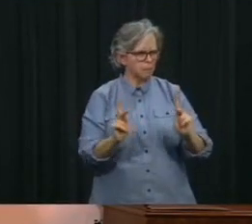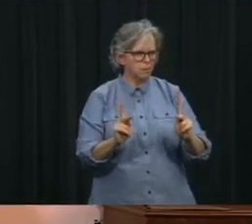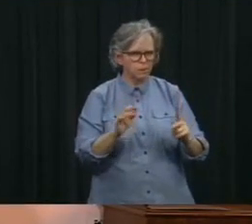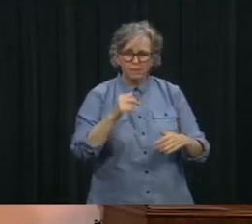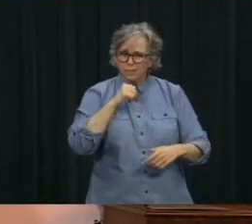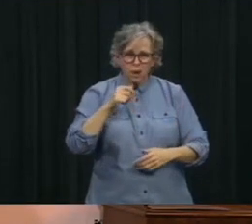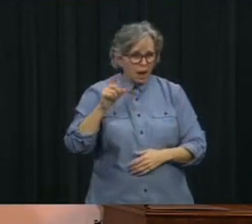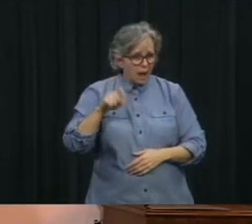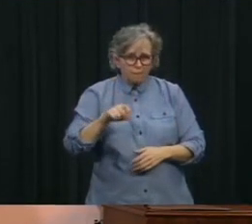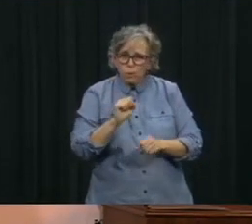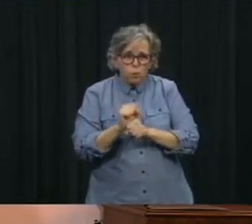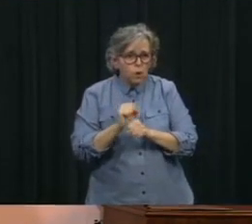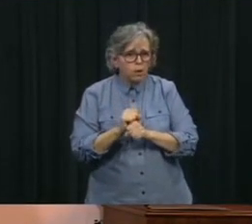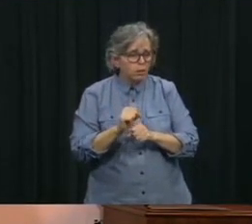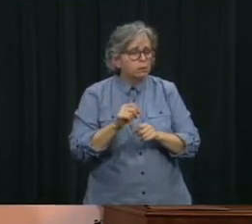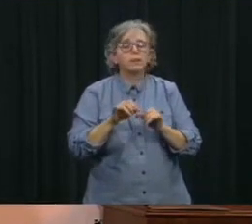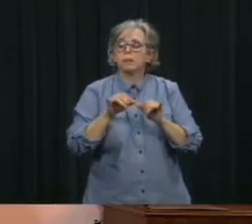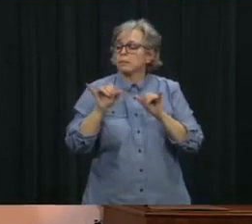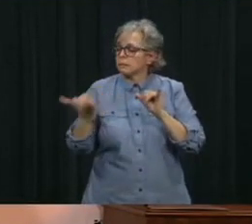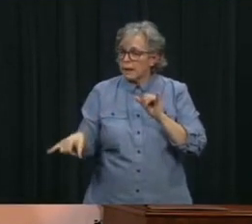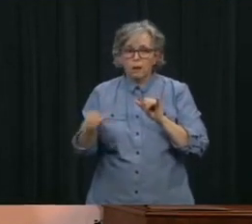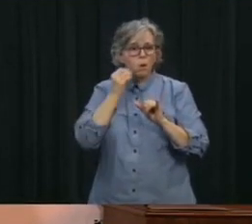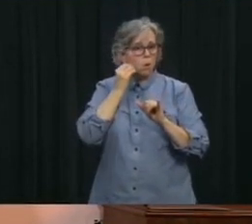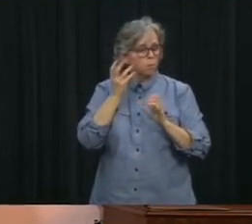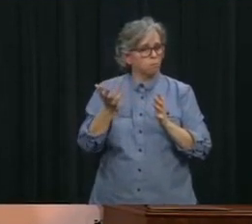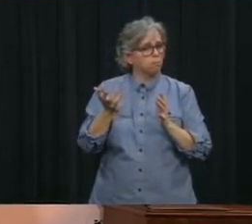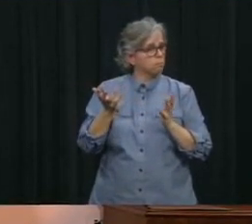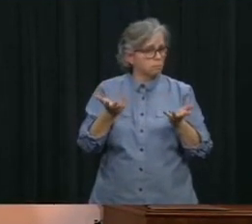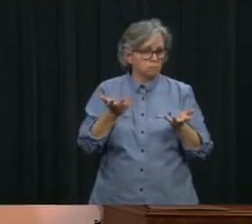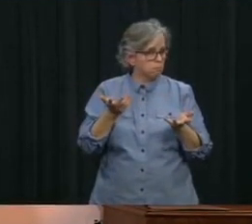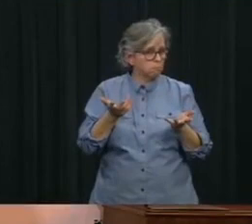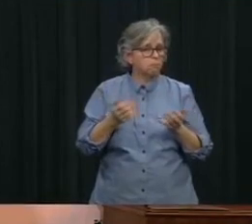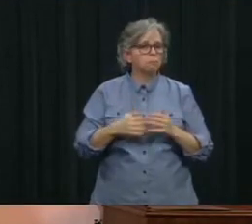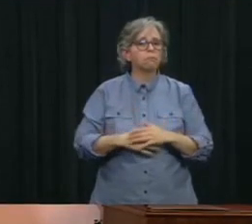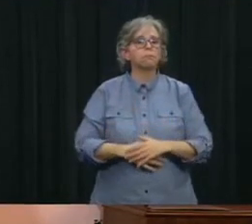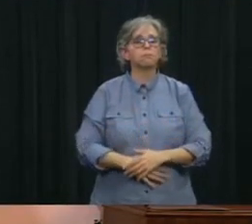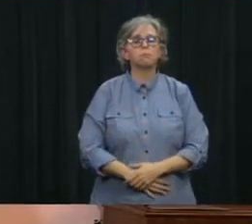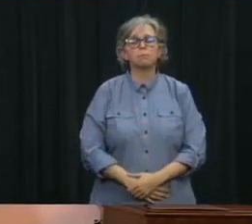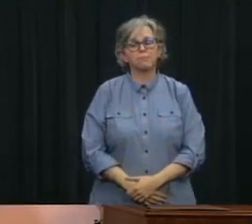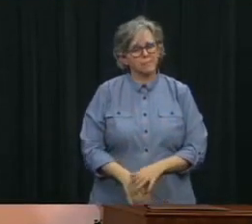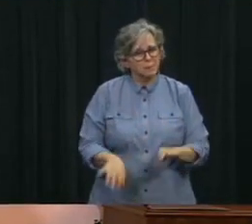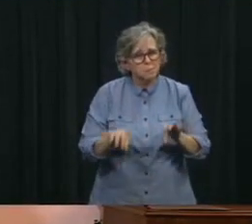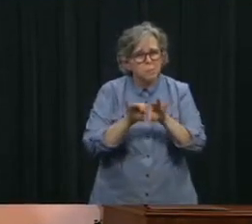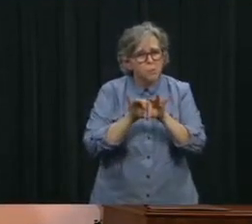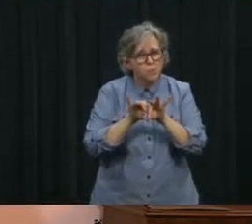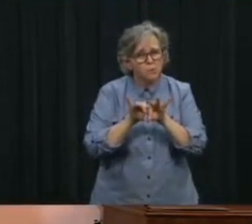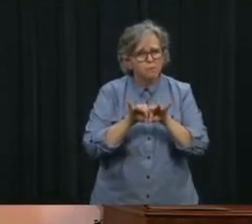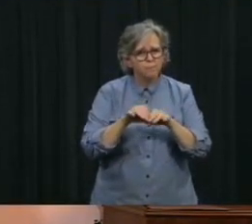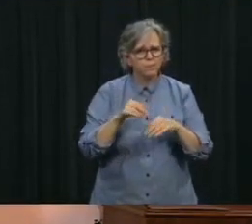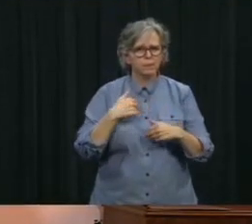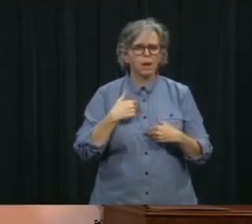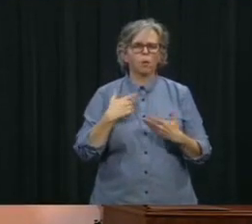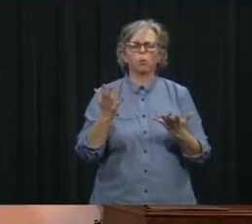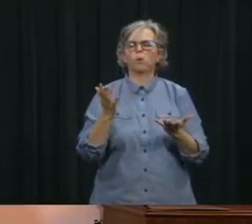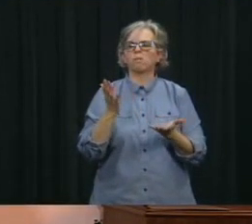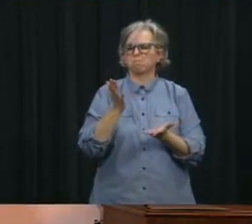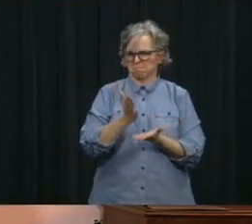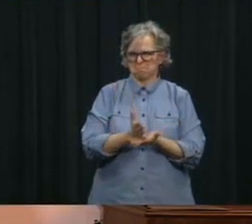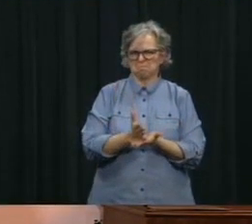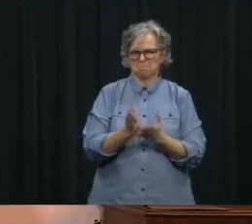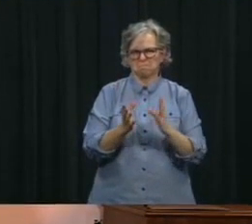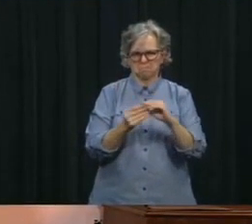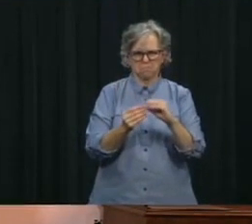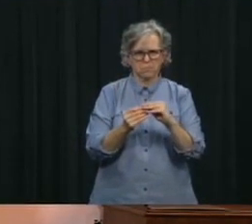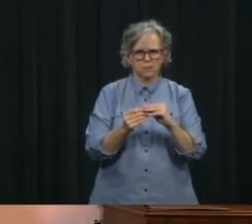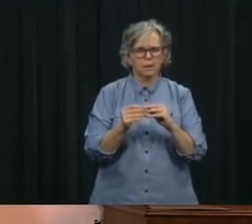absolutely essential. I think I'll stop there for today. I do want to remind everyone,